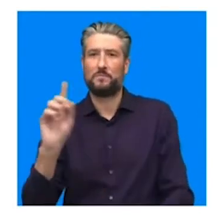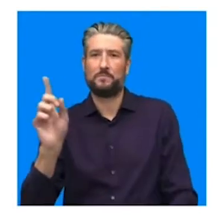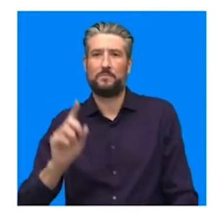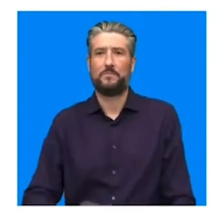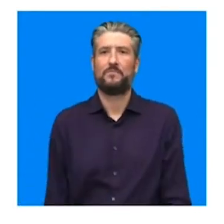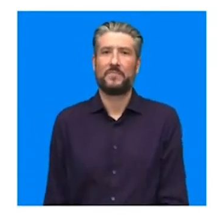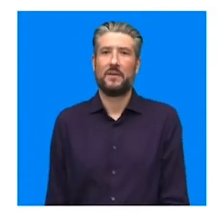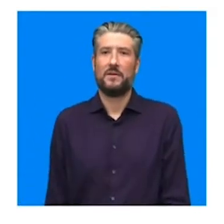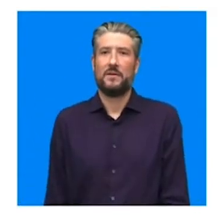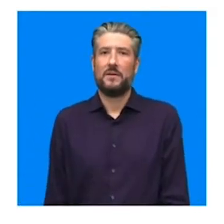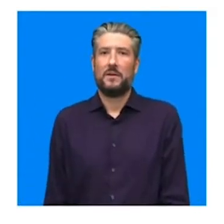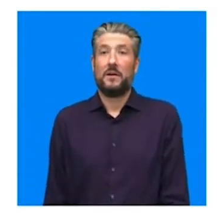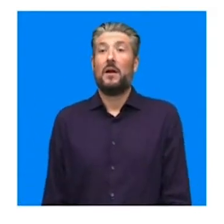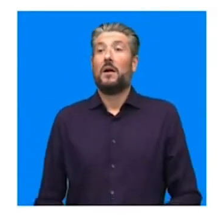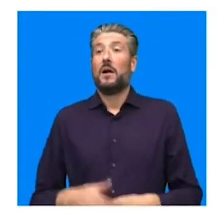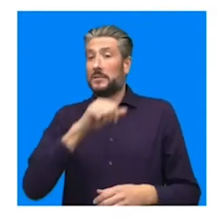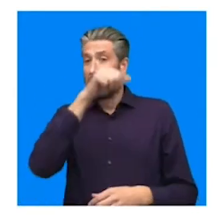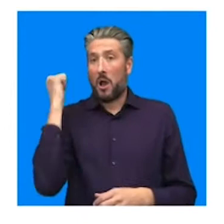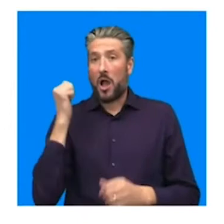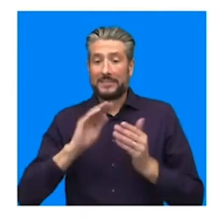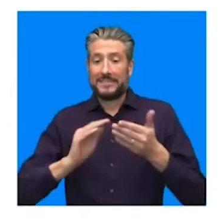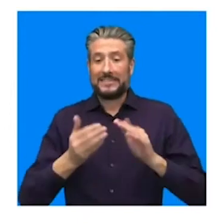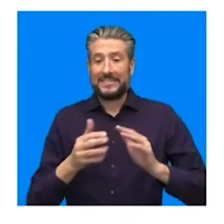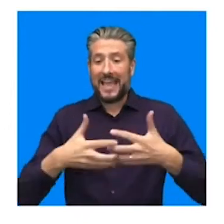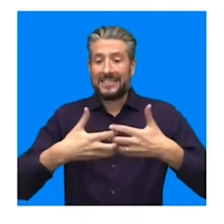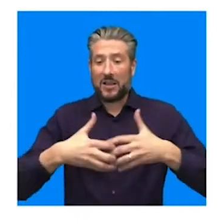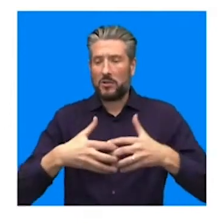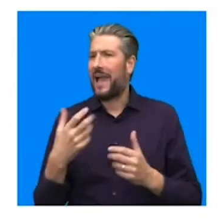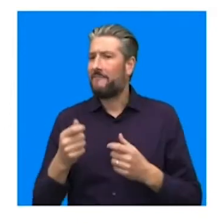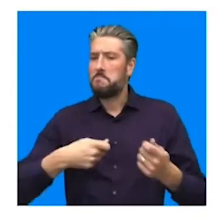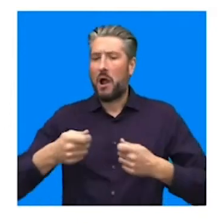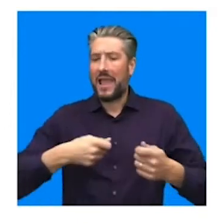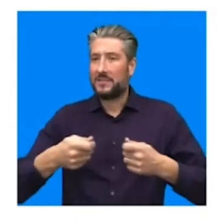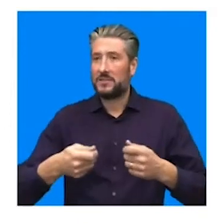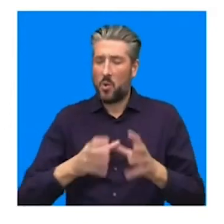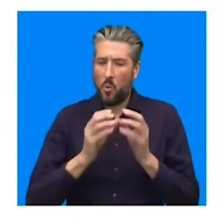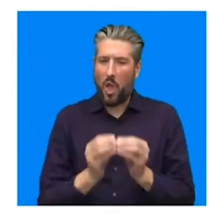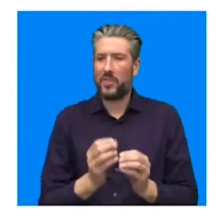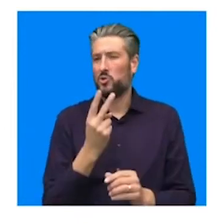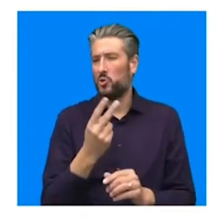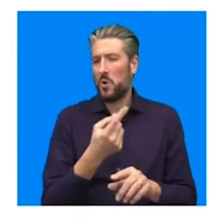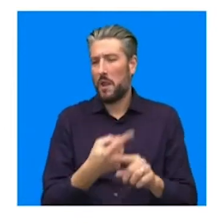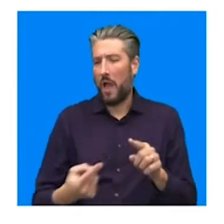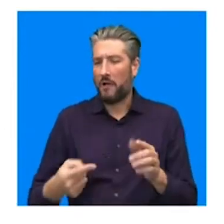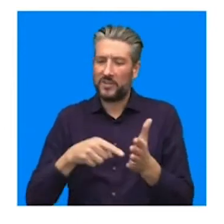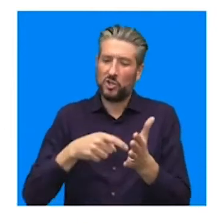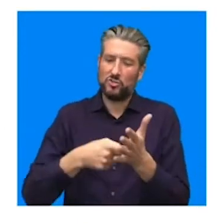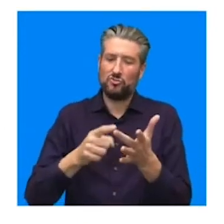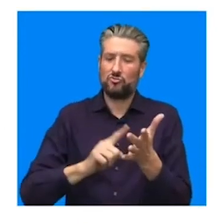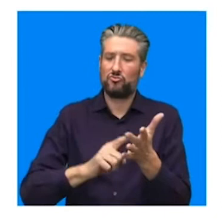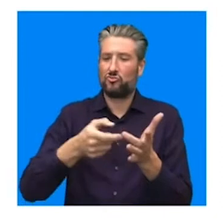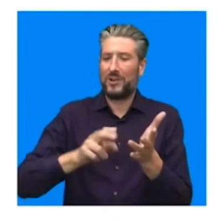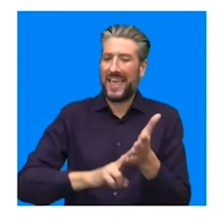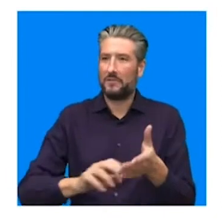The market for smart city technology is around $2.5 trillion. Cities are enormous consumers of technology, and they're deploying